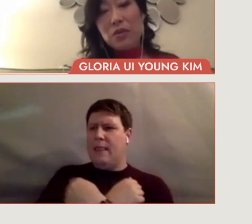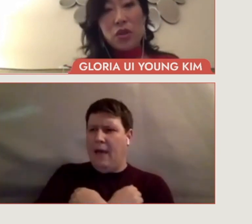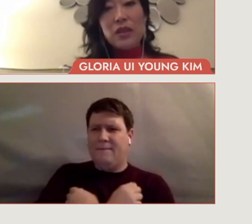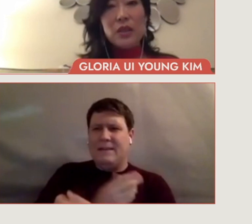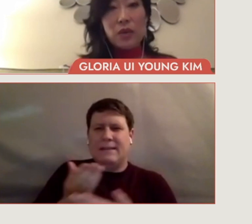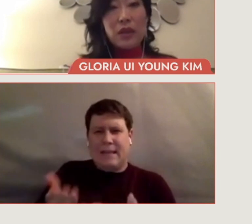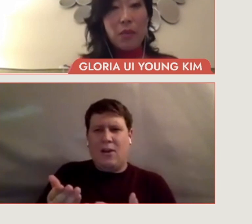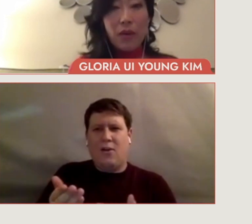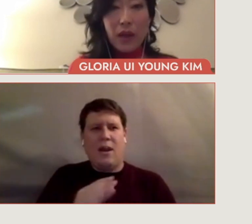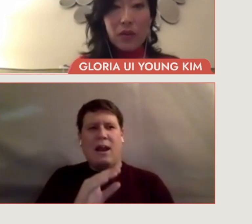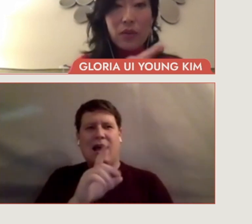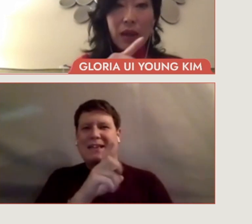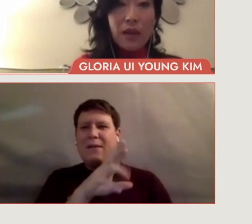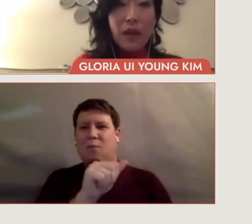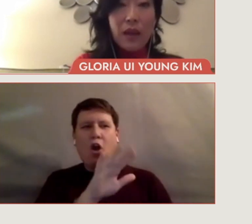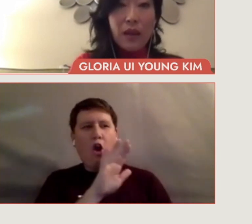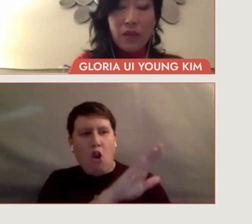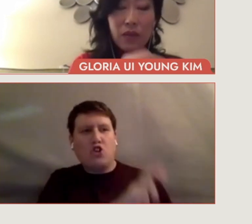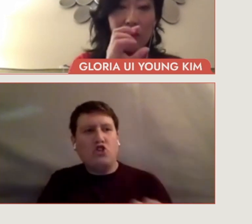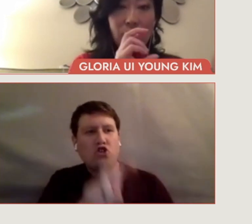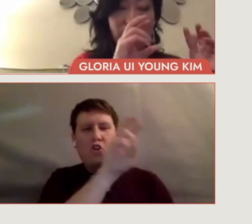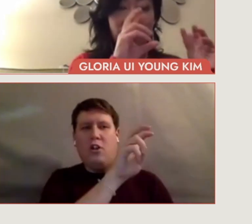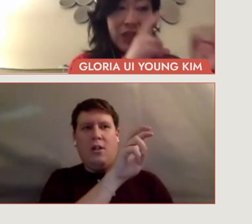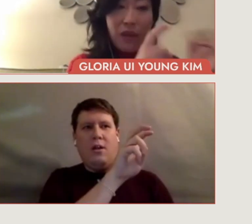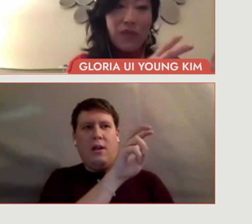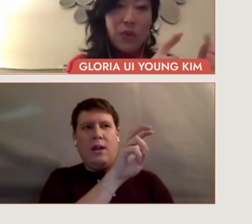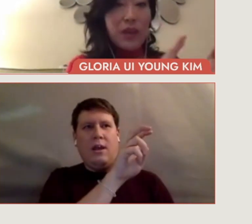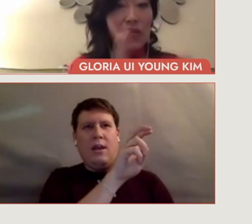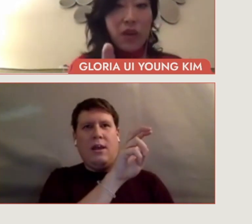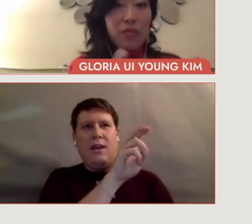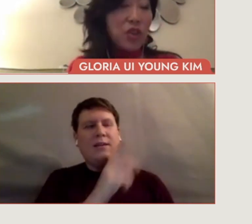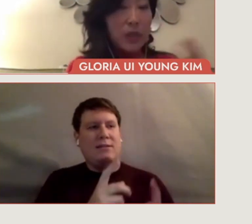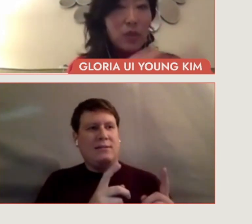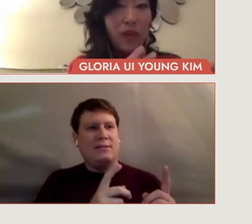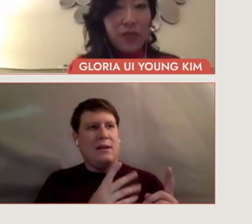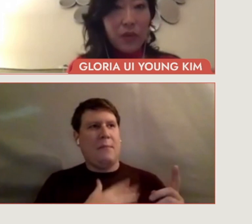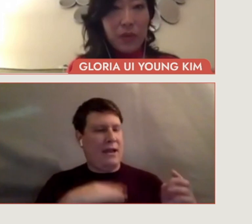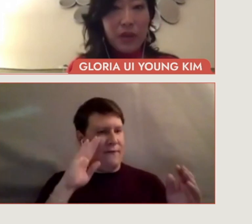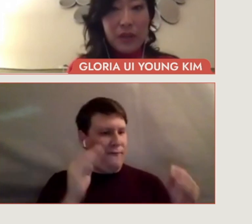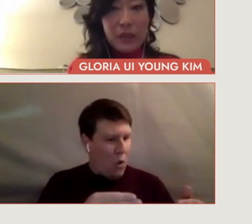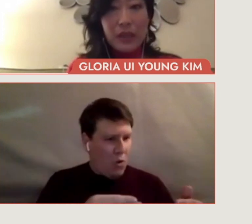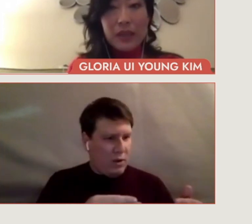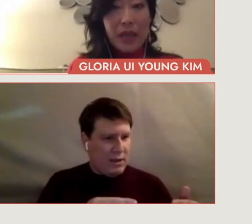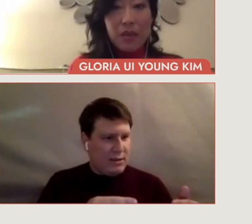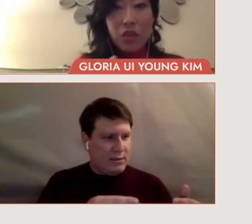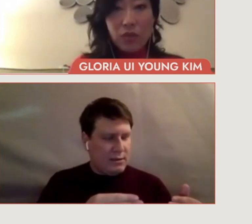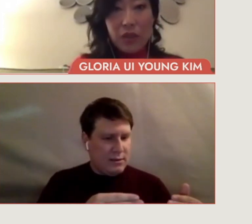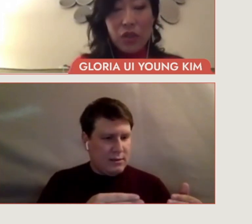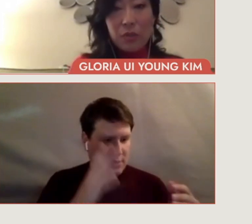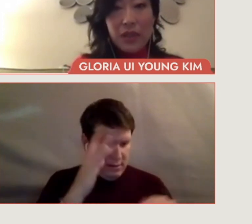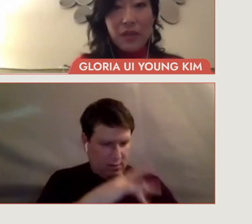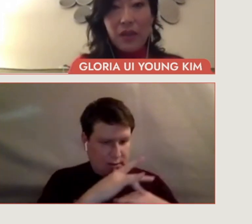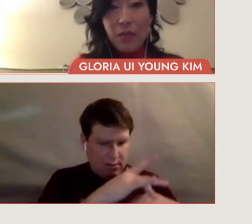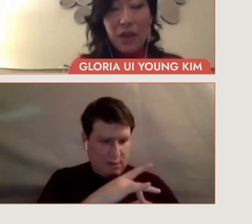Deborah's journey is really about how do I fix my focus from just survival and this damaged